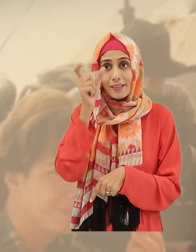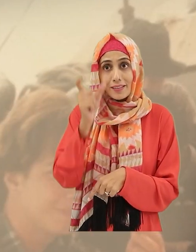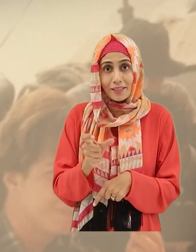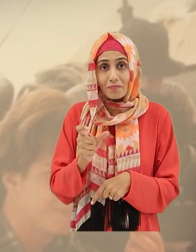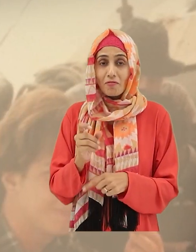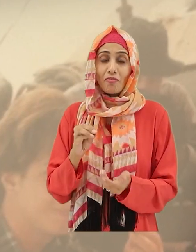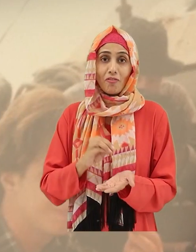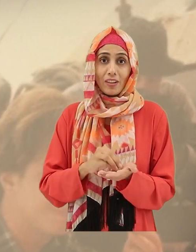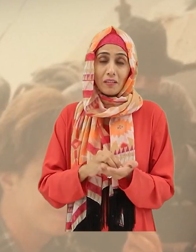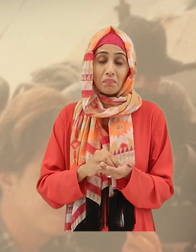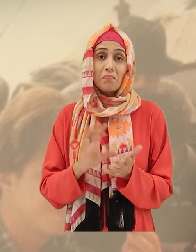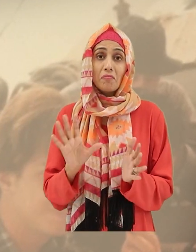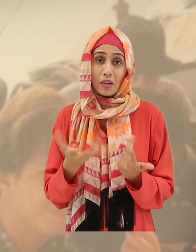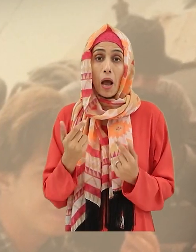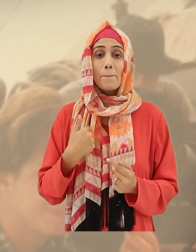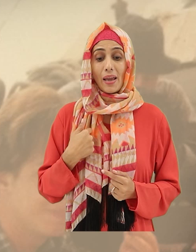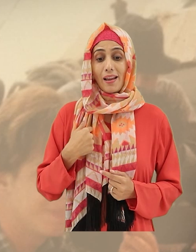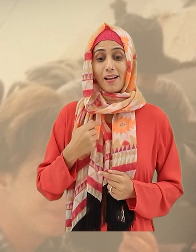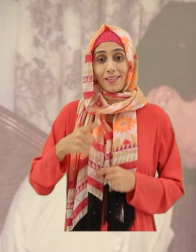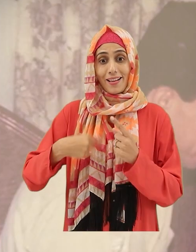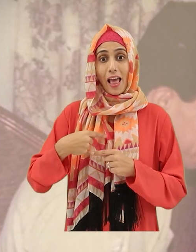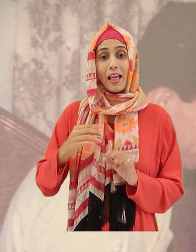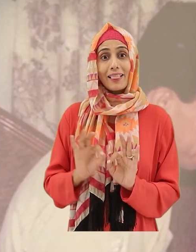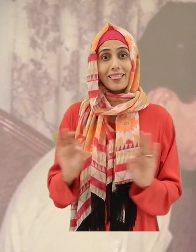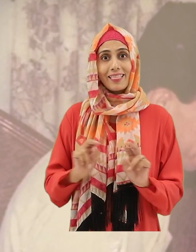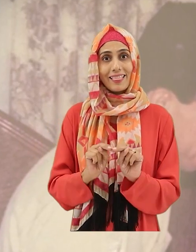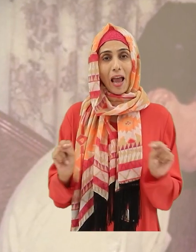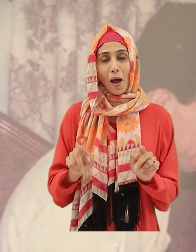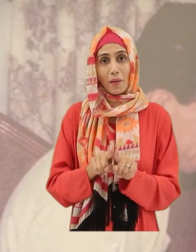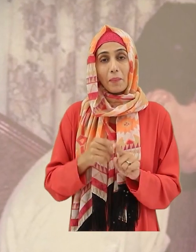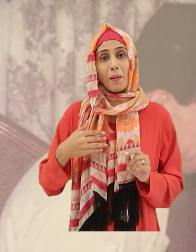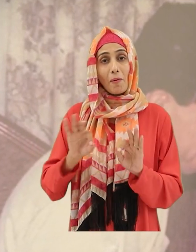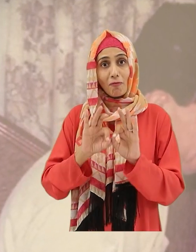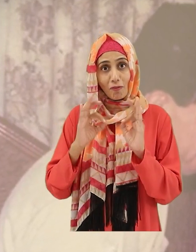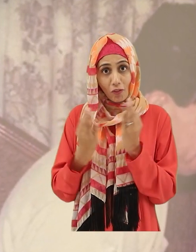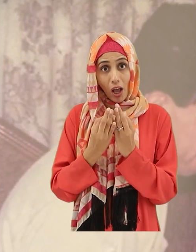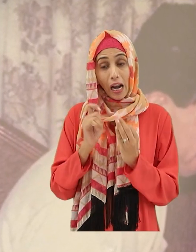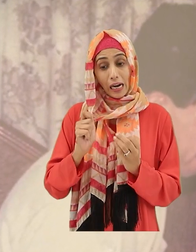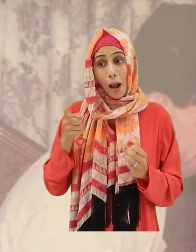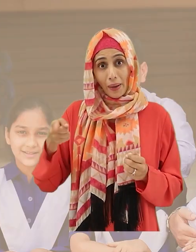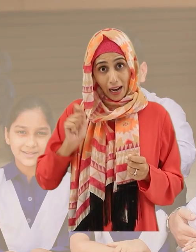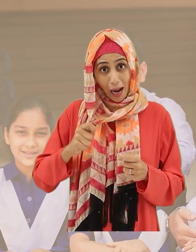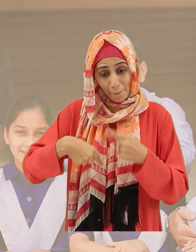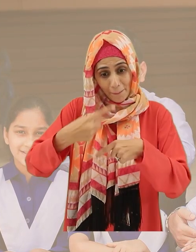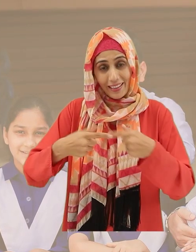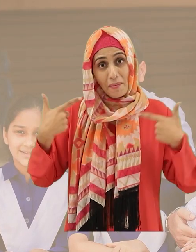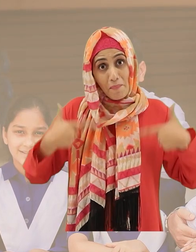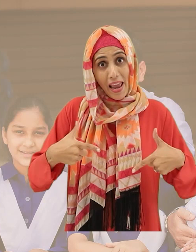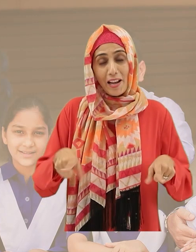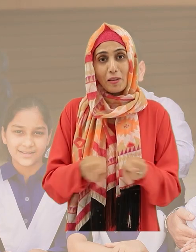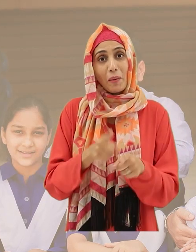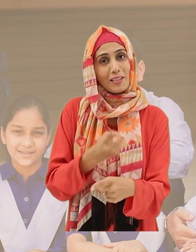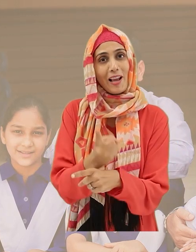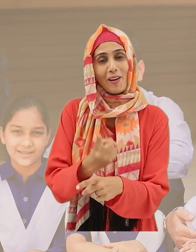for that child that in a sense has prepared me and my family for the work we're now doing.